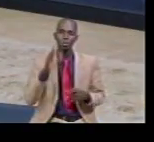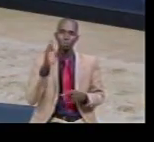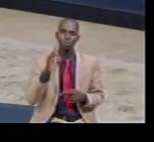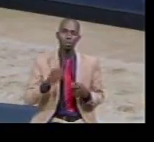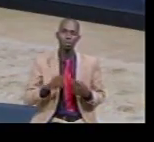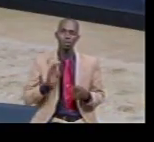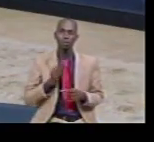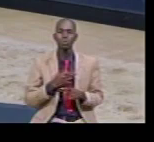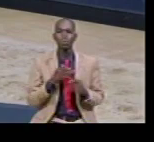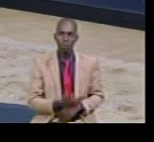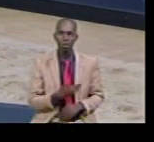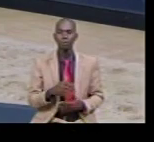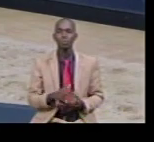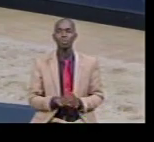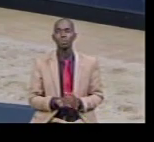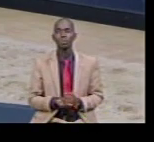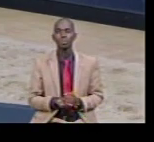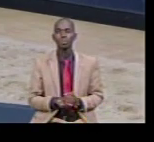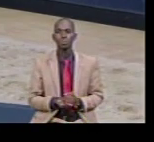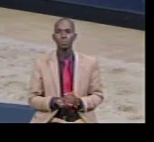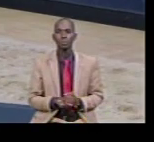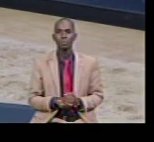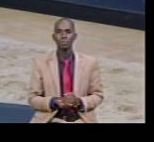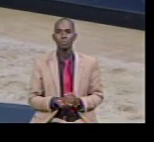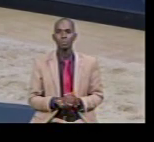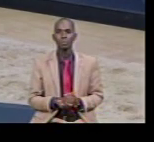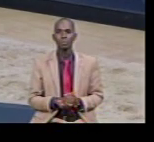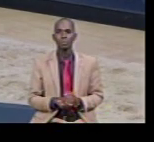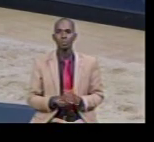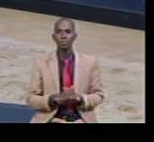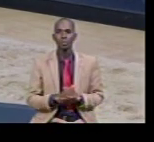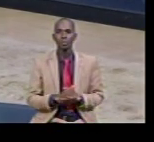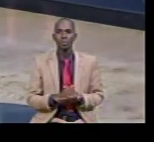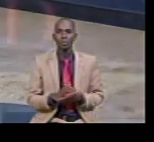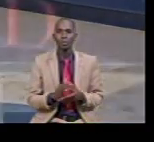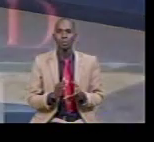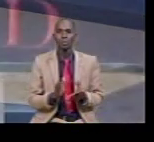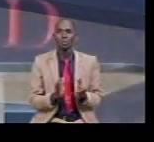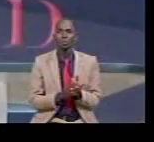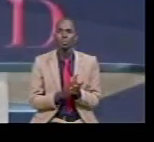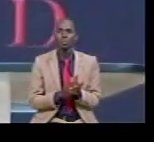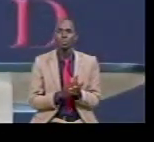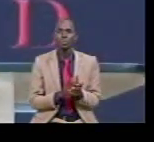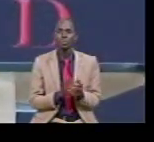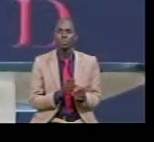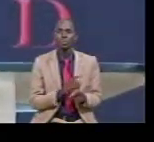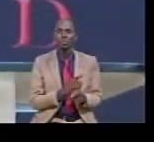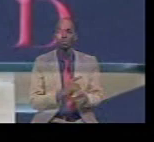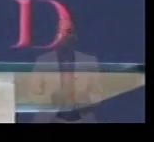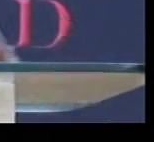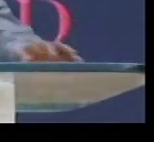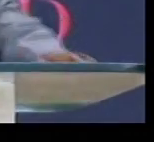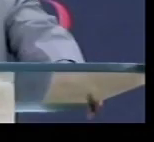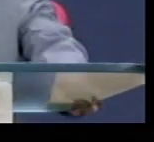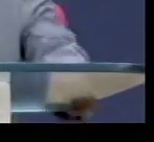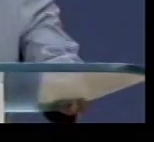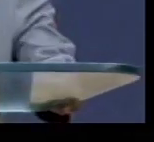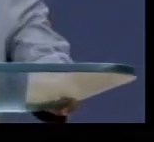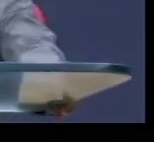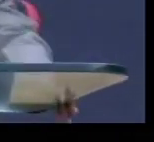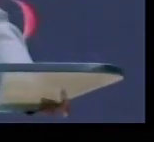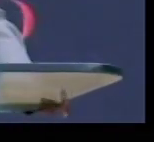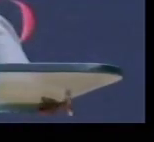and power. Welcome, sir. Praise the Lord. Let's pray together. Father, we thank you for